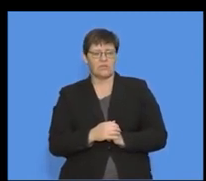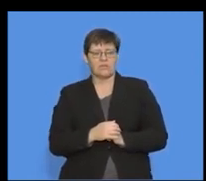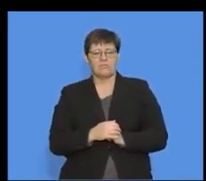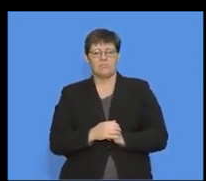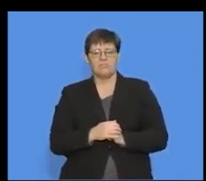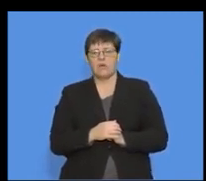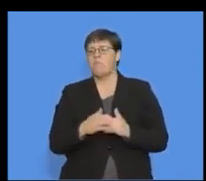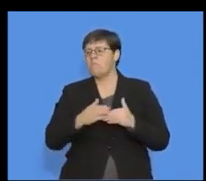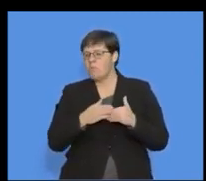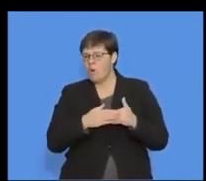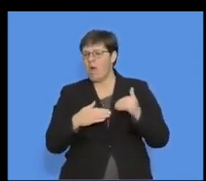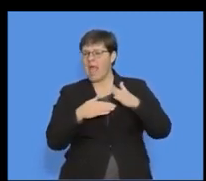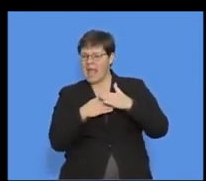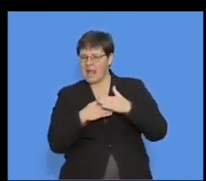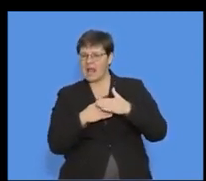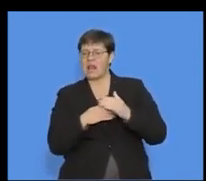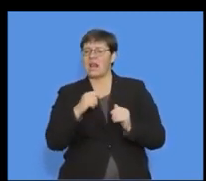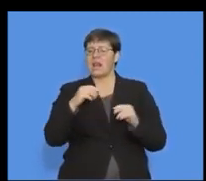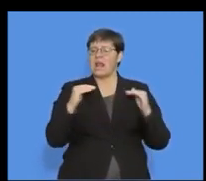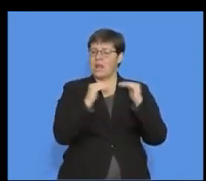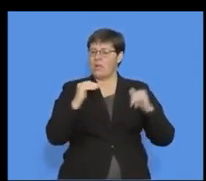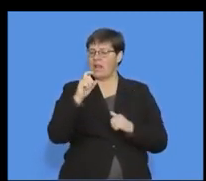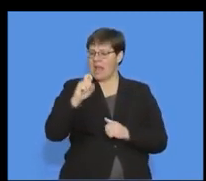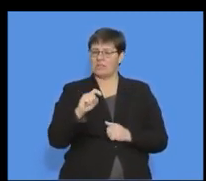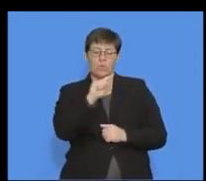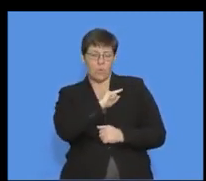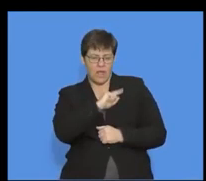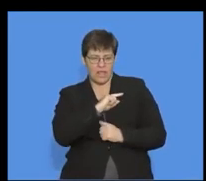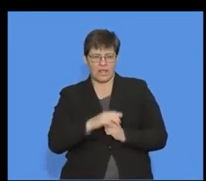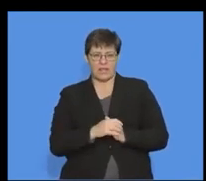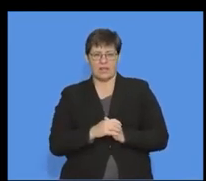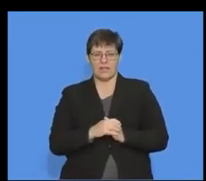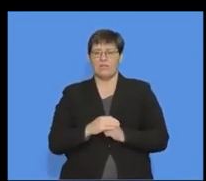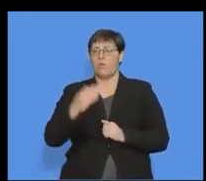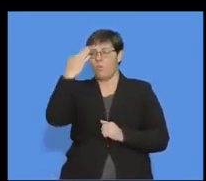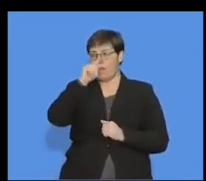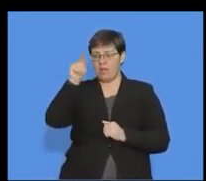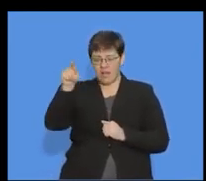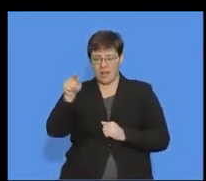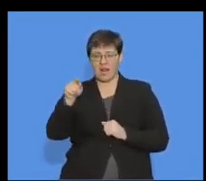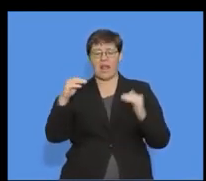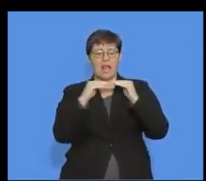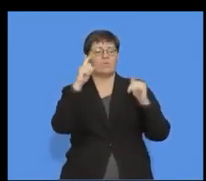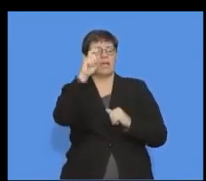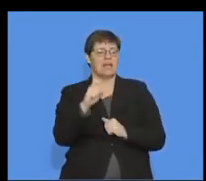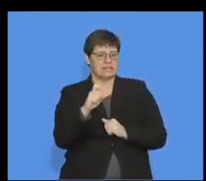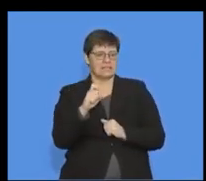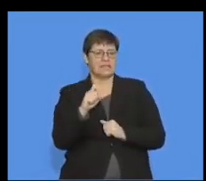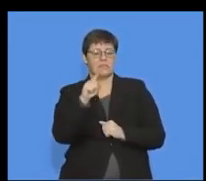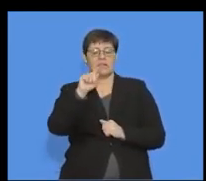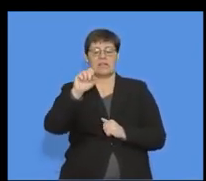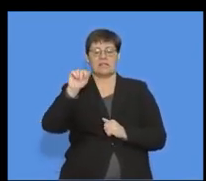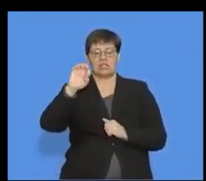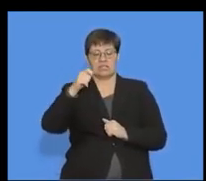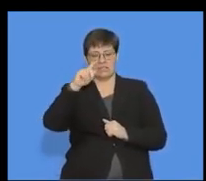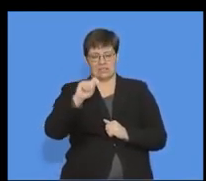just 3 more angles that are equal to X and reasons. Firstly, we know that this is equals to X, and that